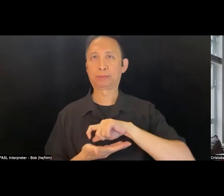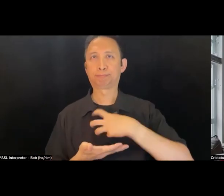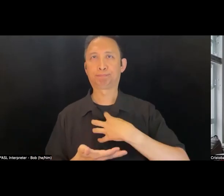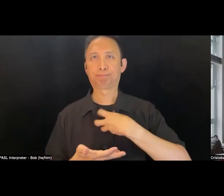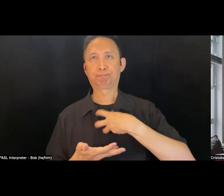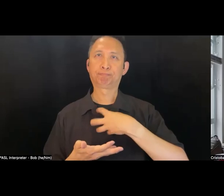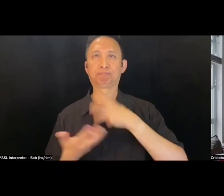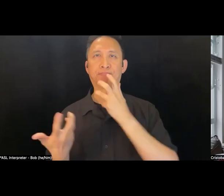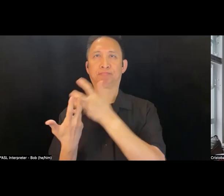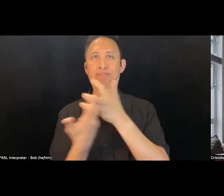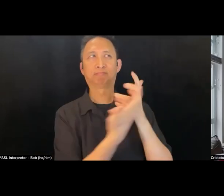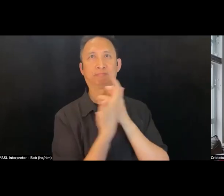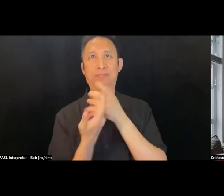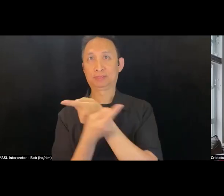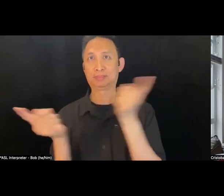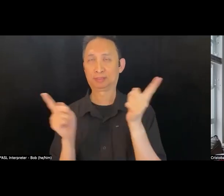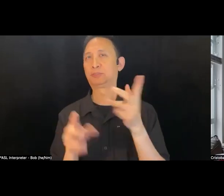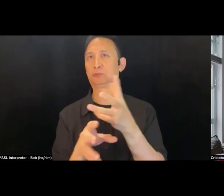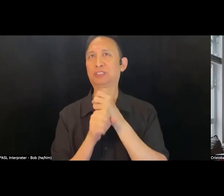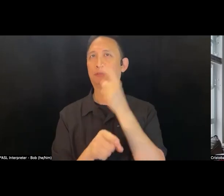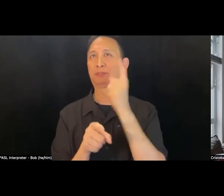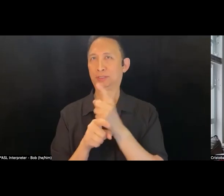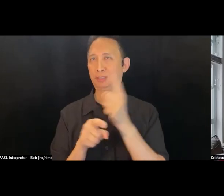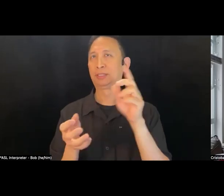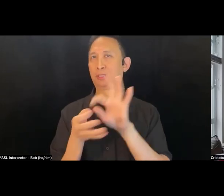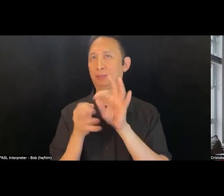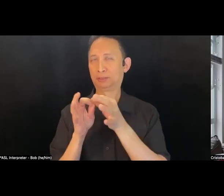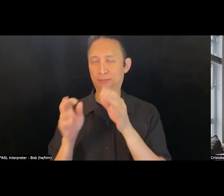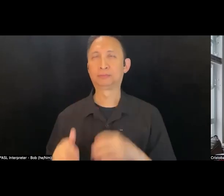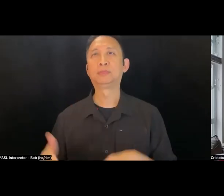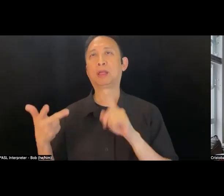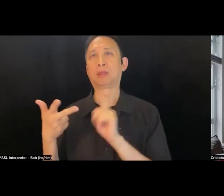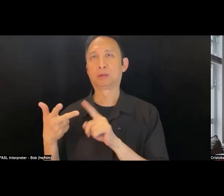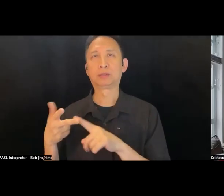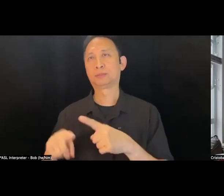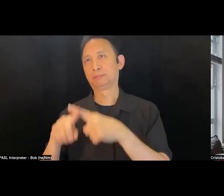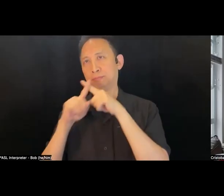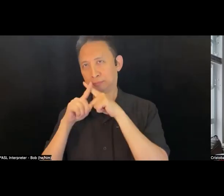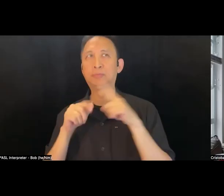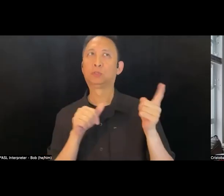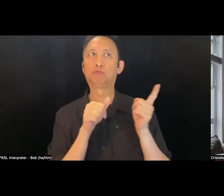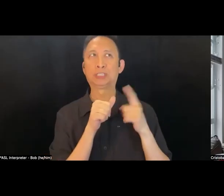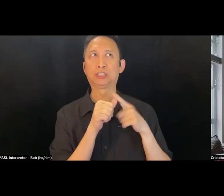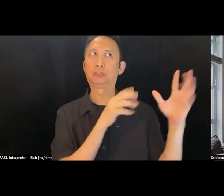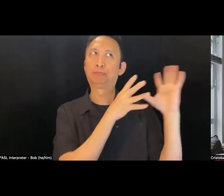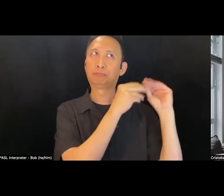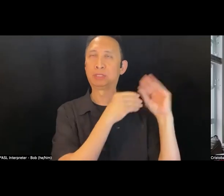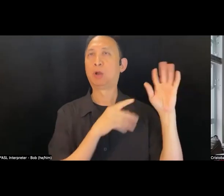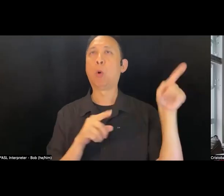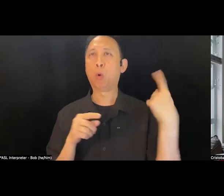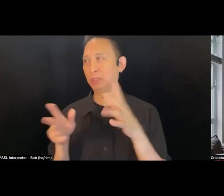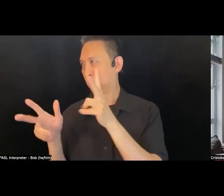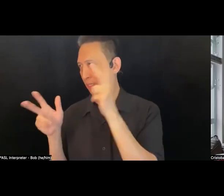you receive the correct interpretation. There's also a third option to mute the original audio of the call and just listen to the interpreter's